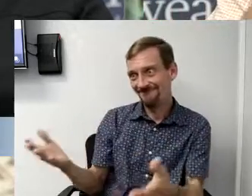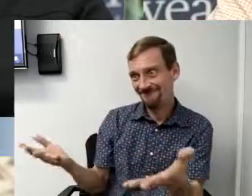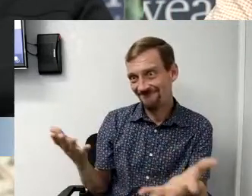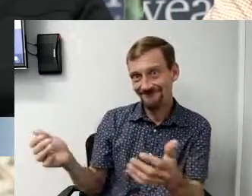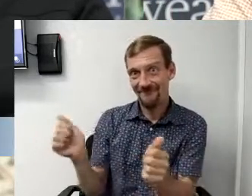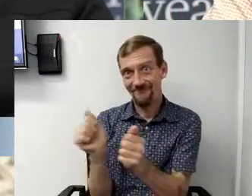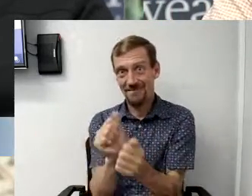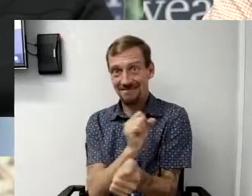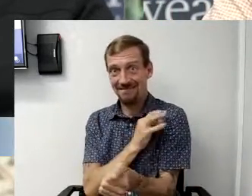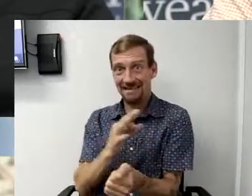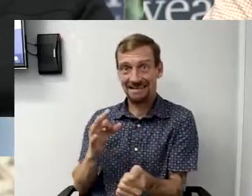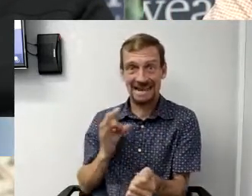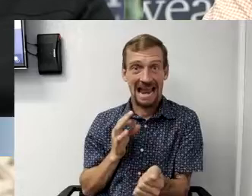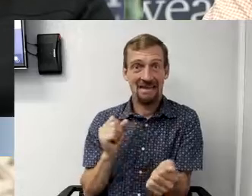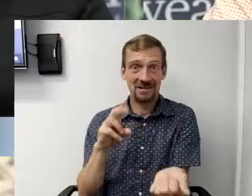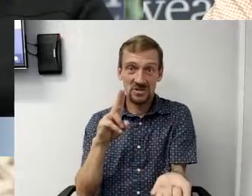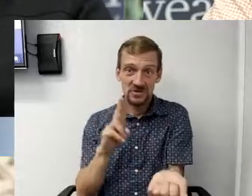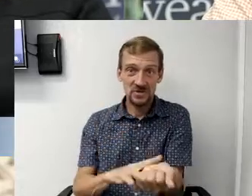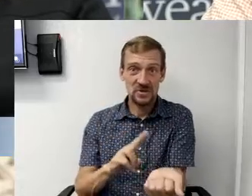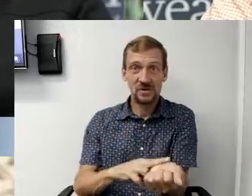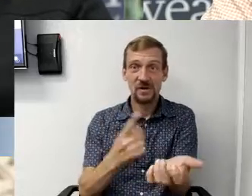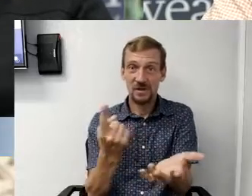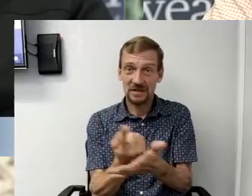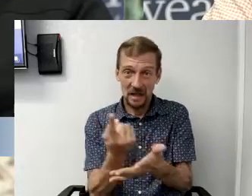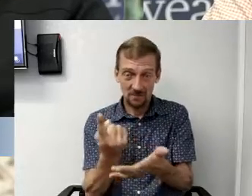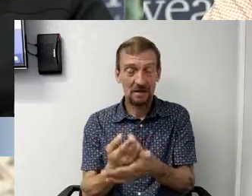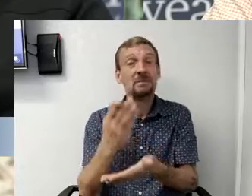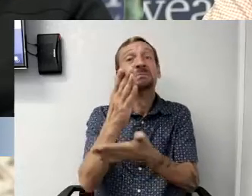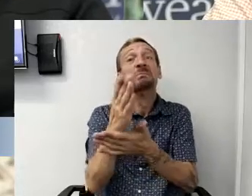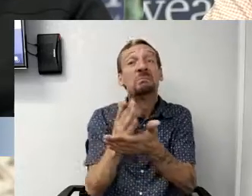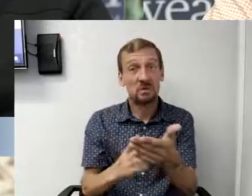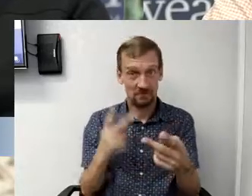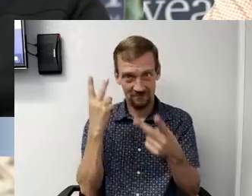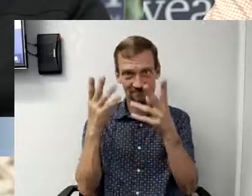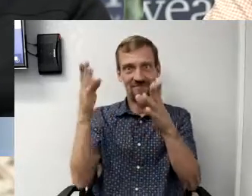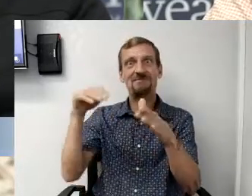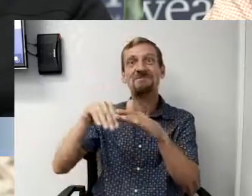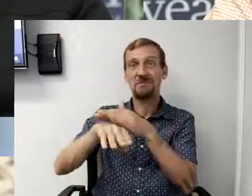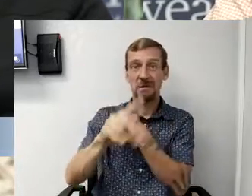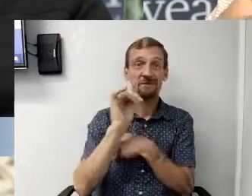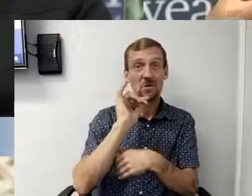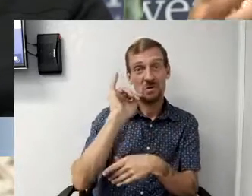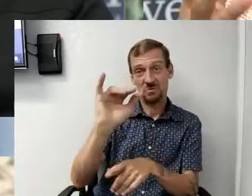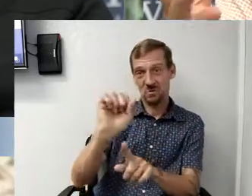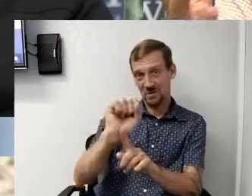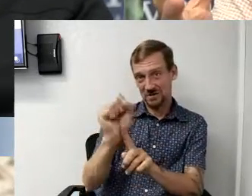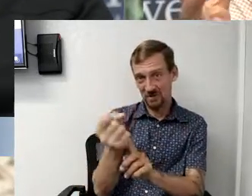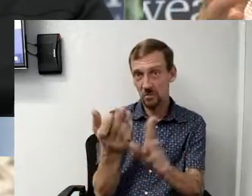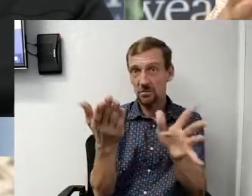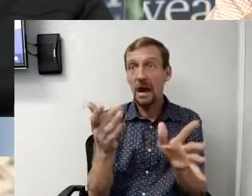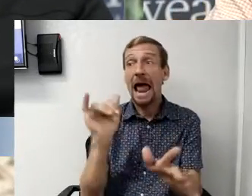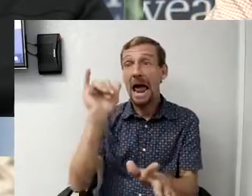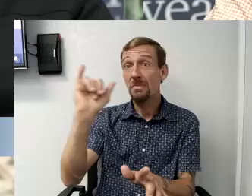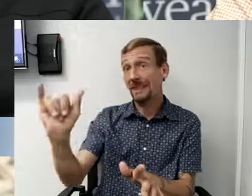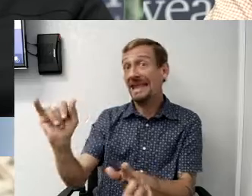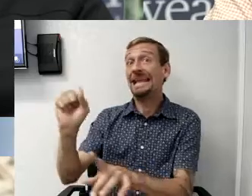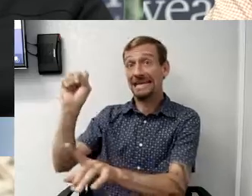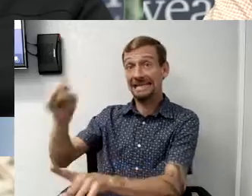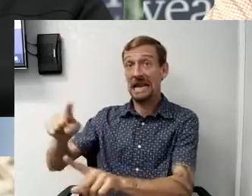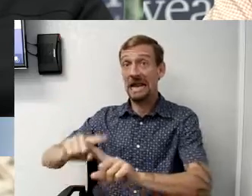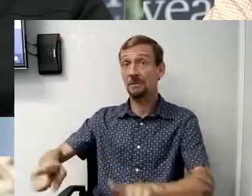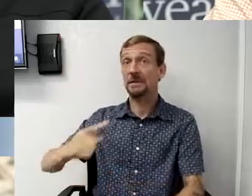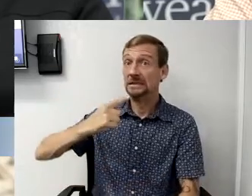nursing staff and the physician staff. We have people come in for those instances as well. So we continue to allow those to happen, but we watch